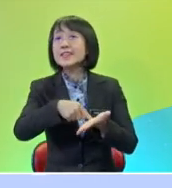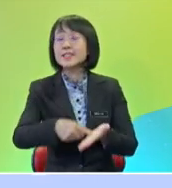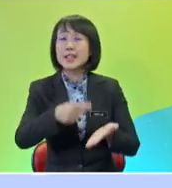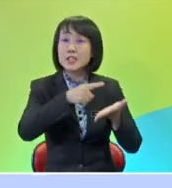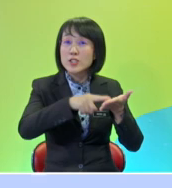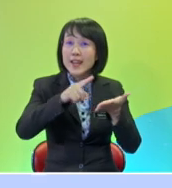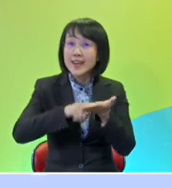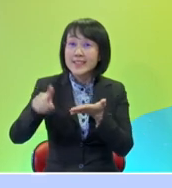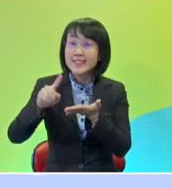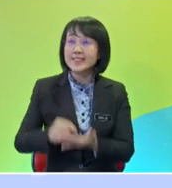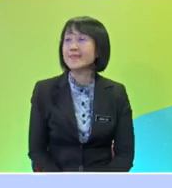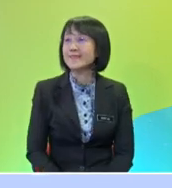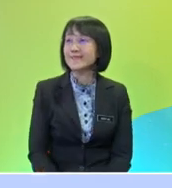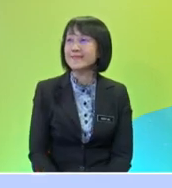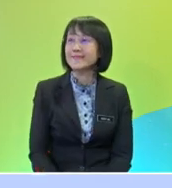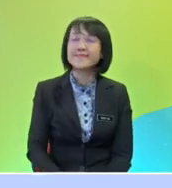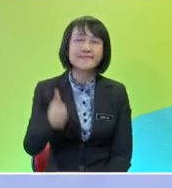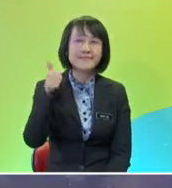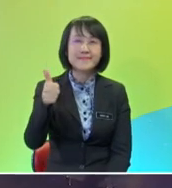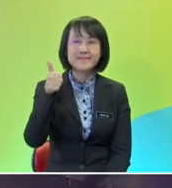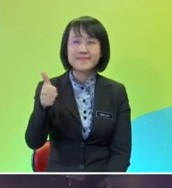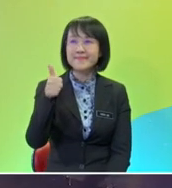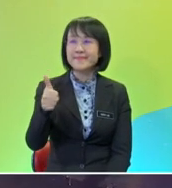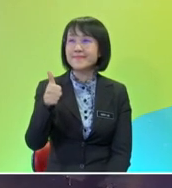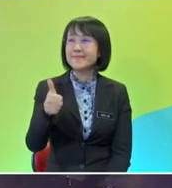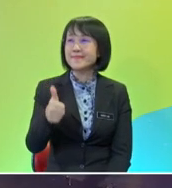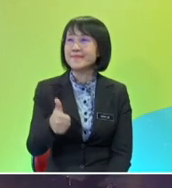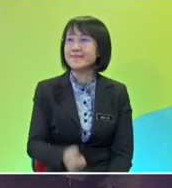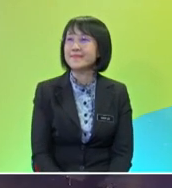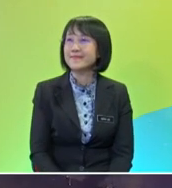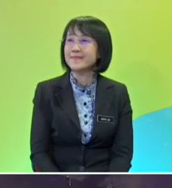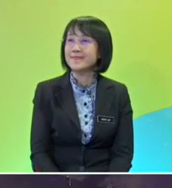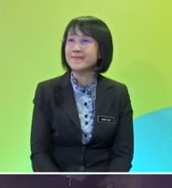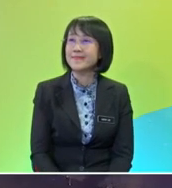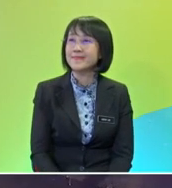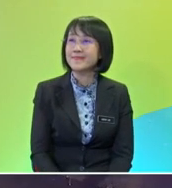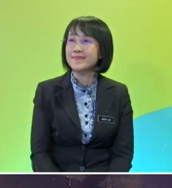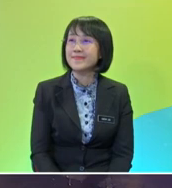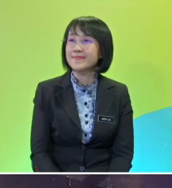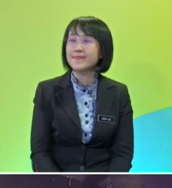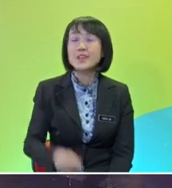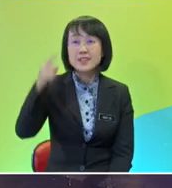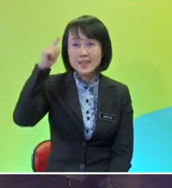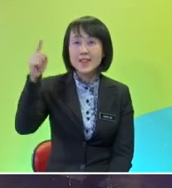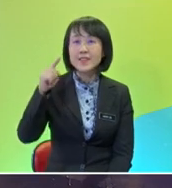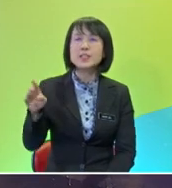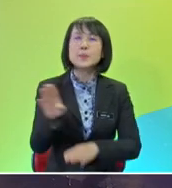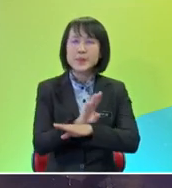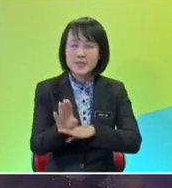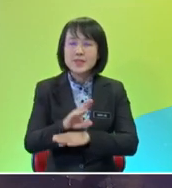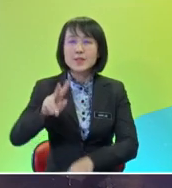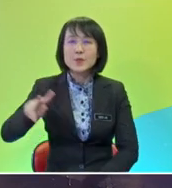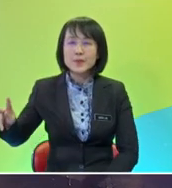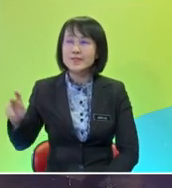check. Uh-huh. Excellent. Wow, okay, alright. Alright. I remember Zarif was the busy one. Yes. Mm-mm. Okay. And